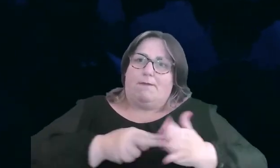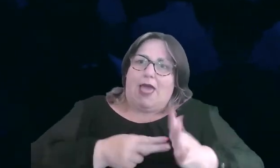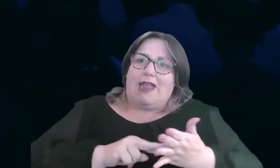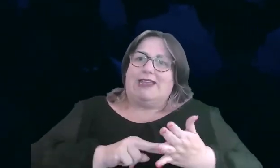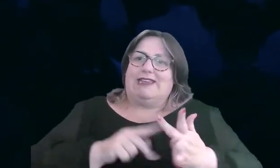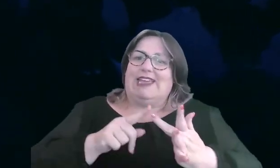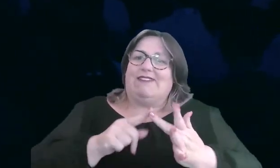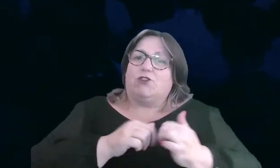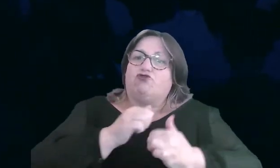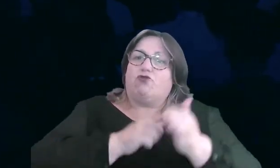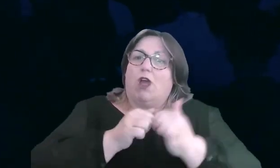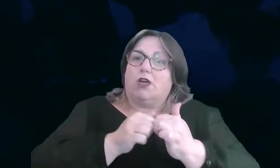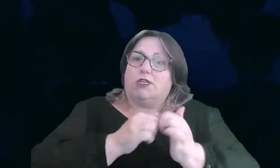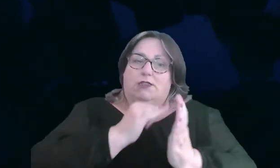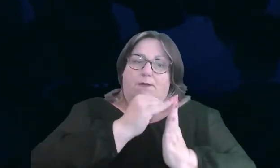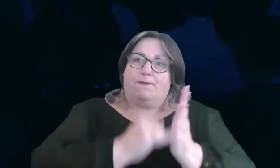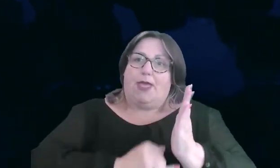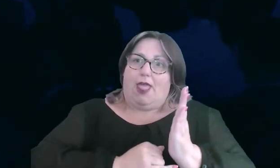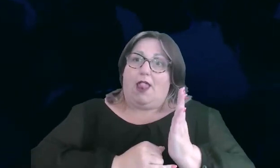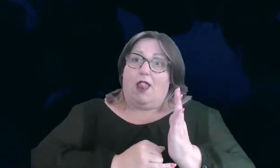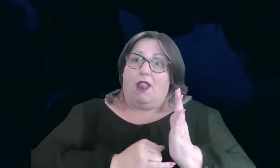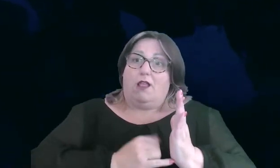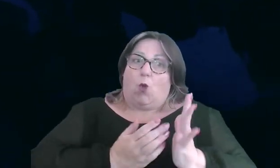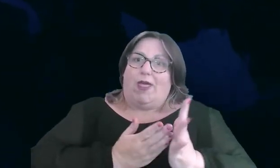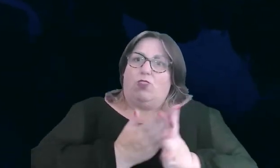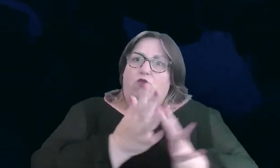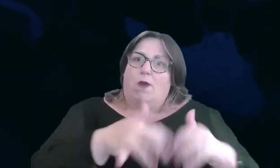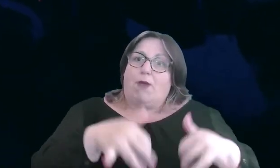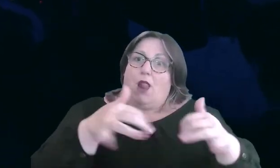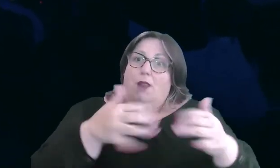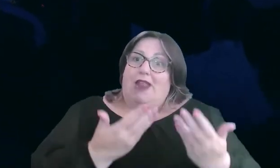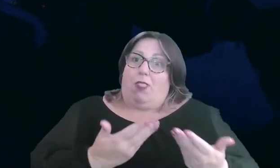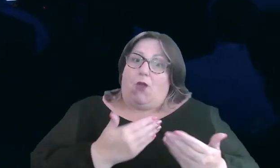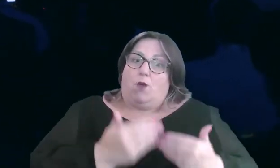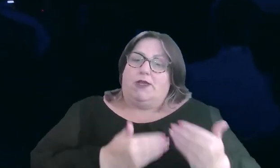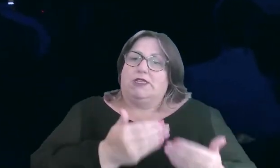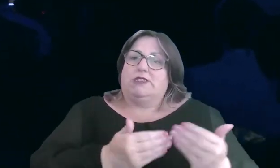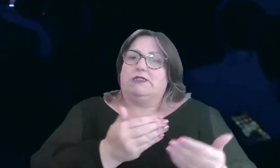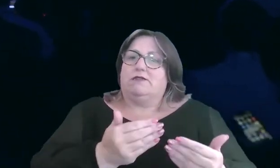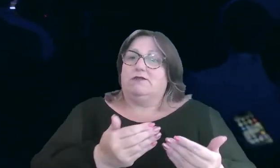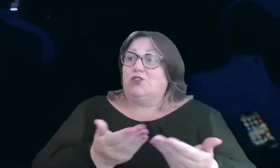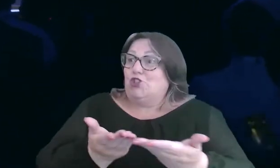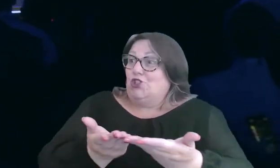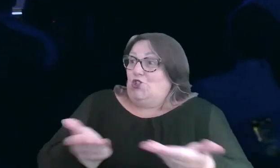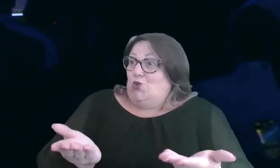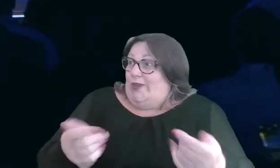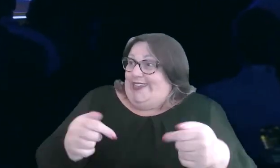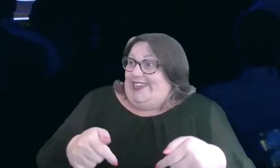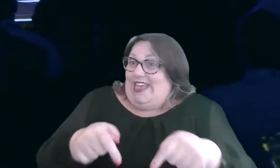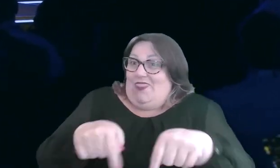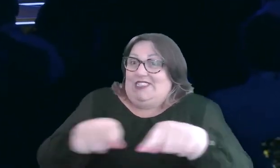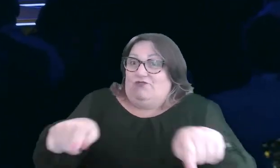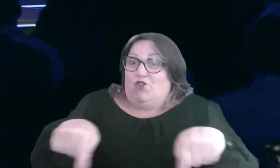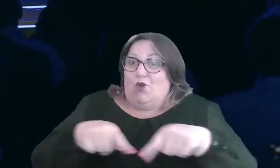is a real game changer. And each of you in this room will know just how important it is to change our rules on planning